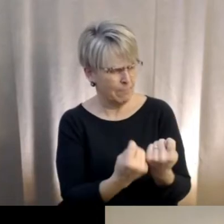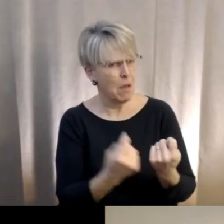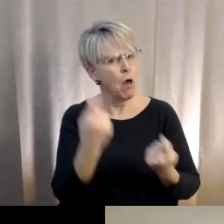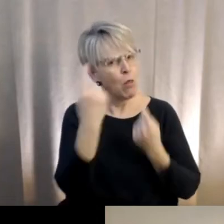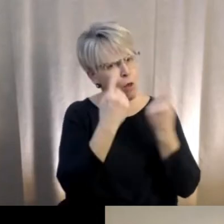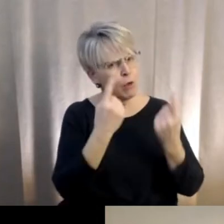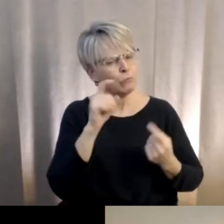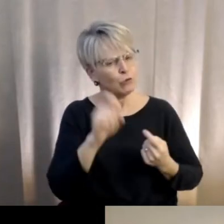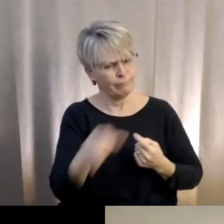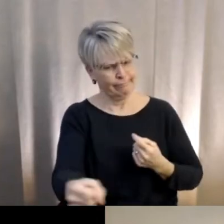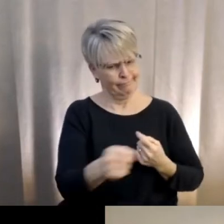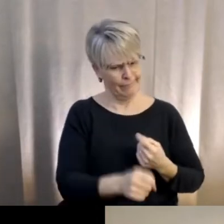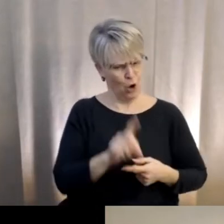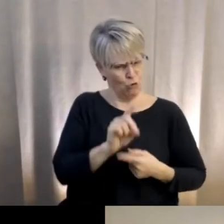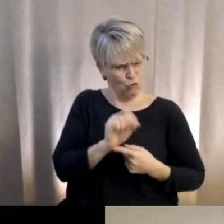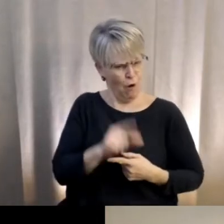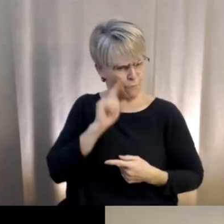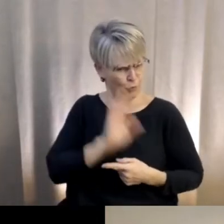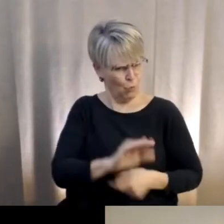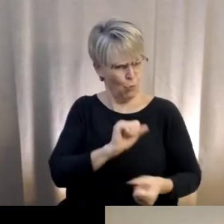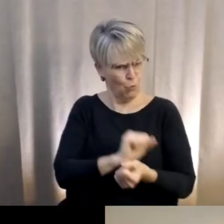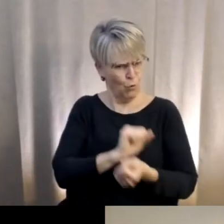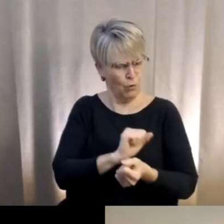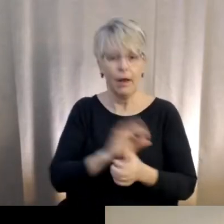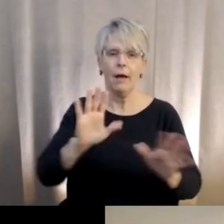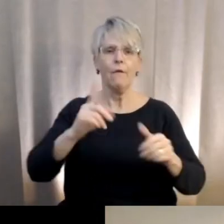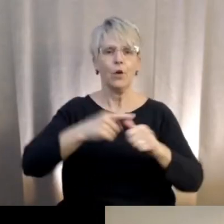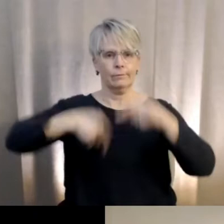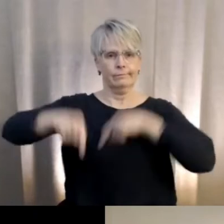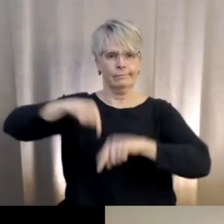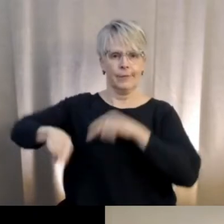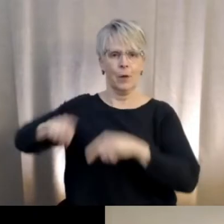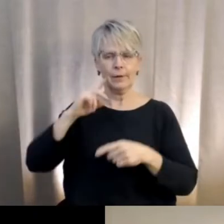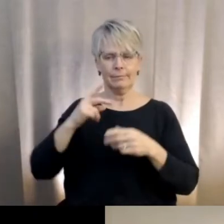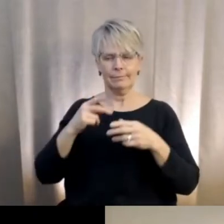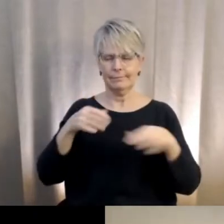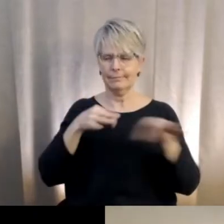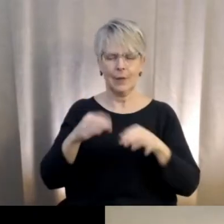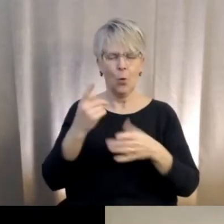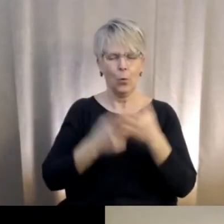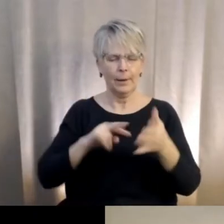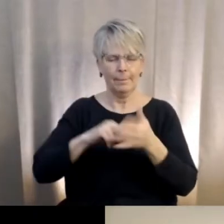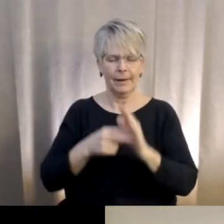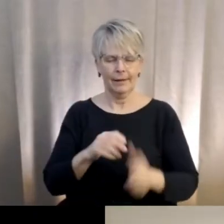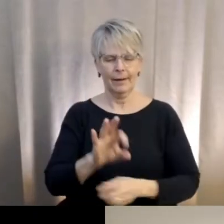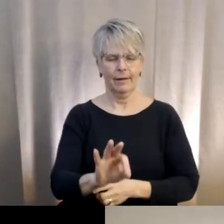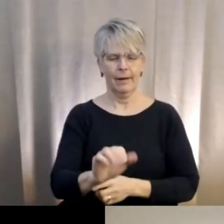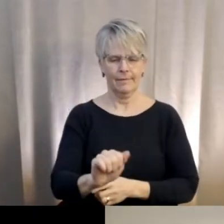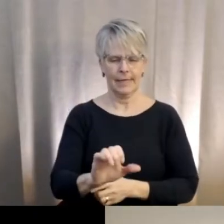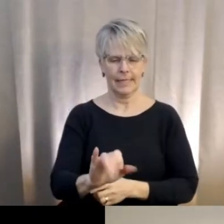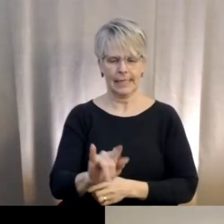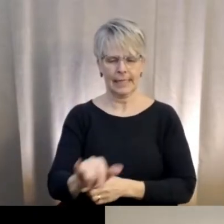acquiring a facility dog? I guess what I should mention to everyone first is what a facility dog is. In a very